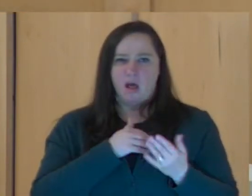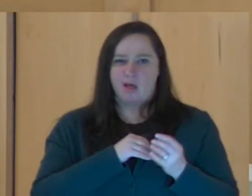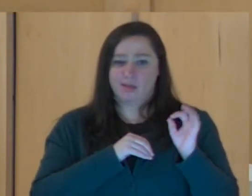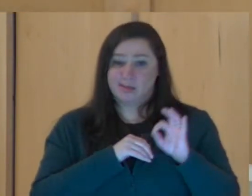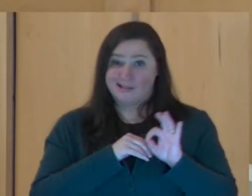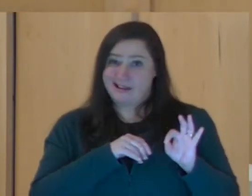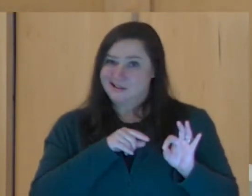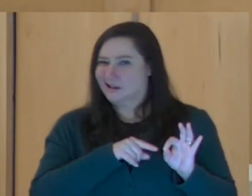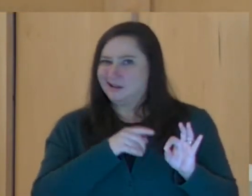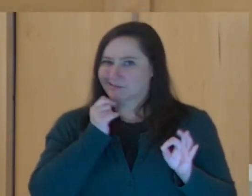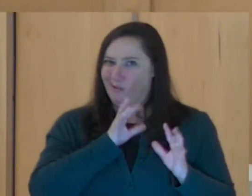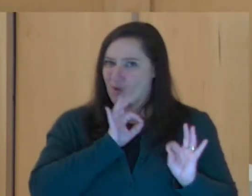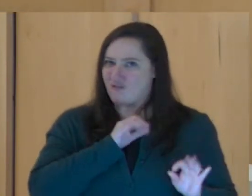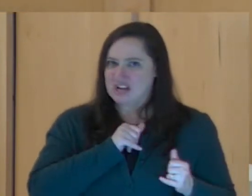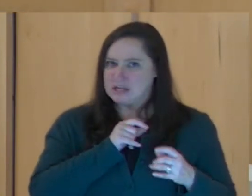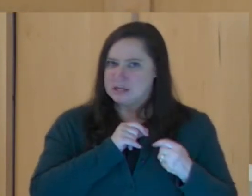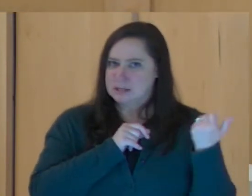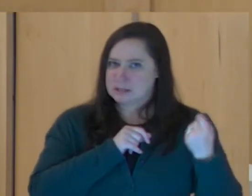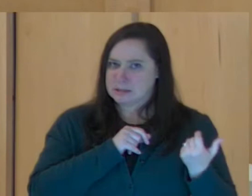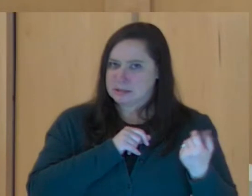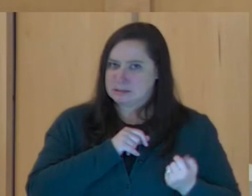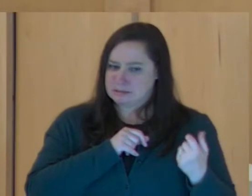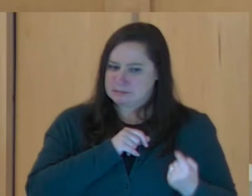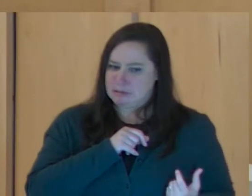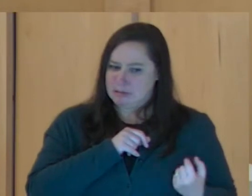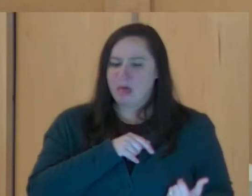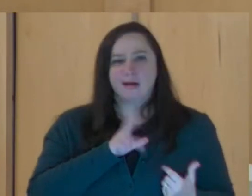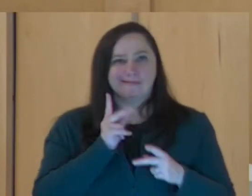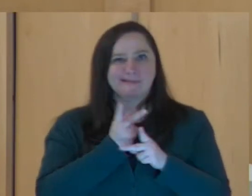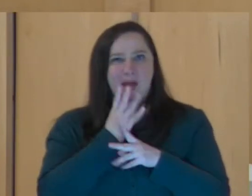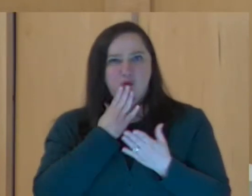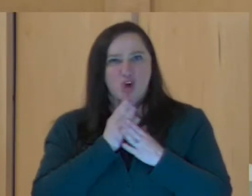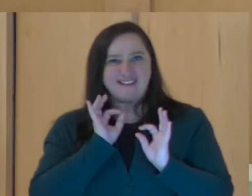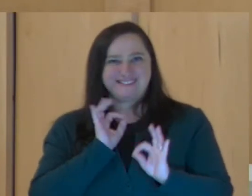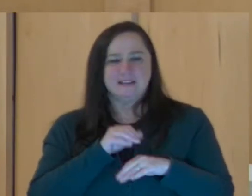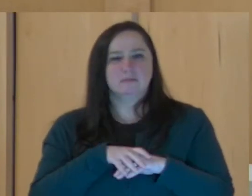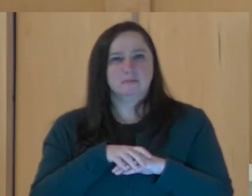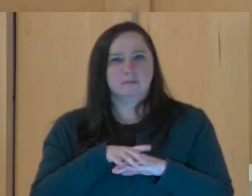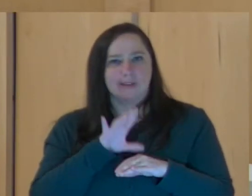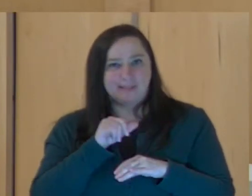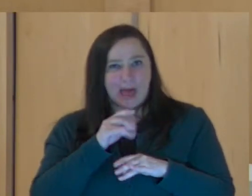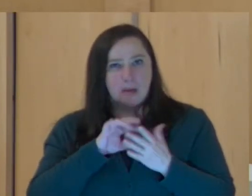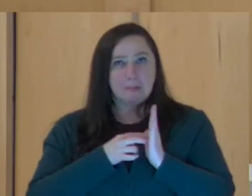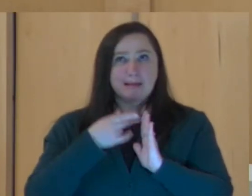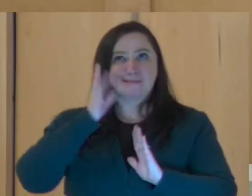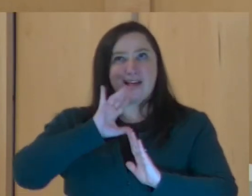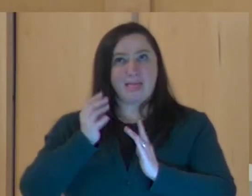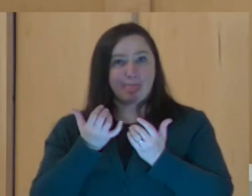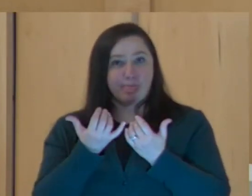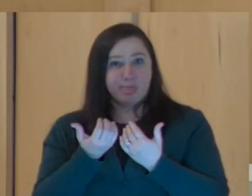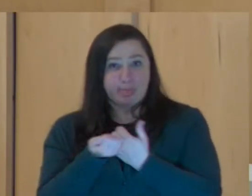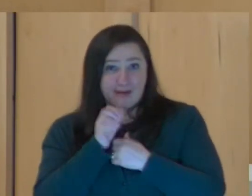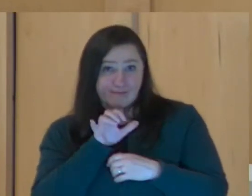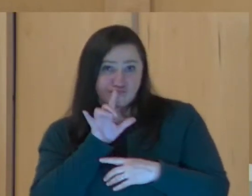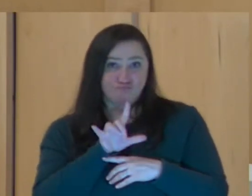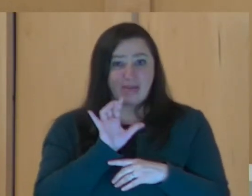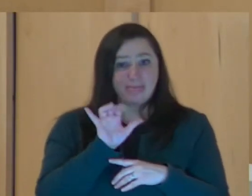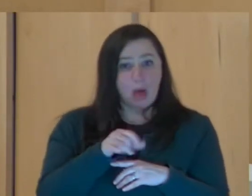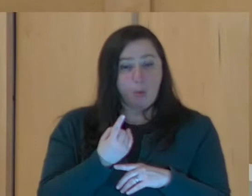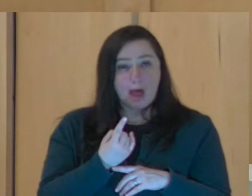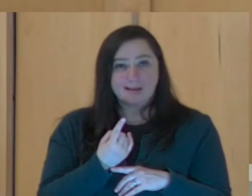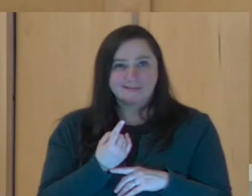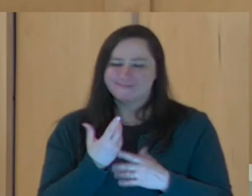that weren't quite right? No, God's love is not limited just to that outward profile of you.